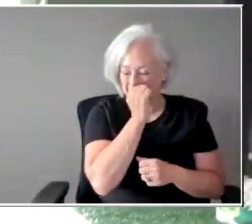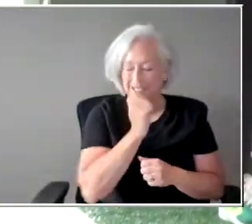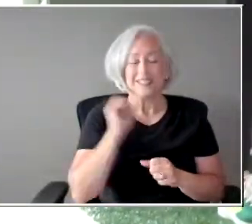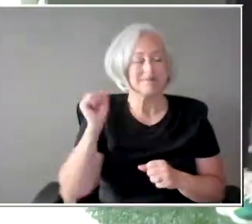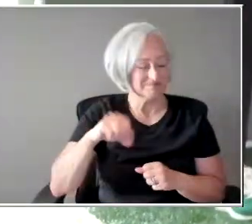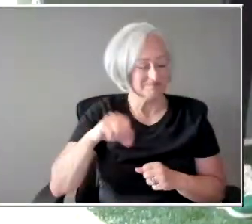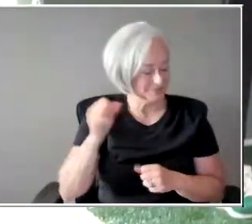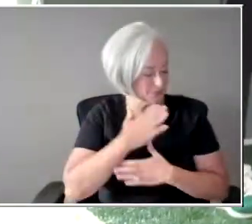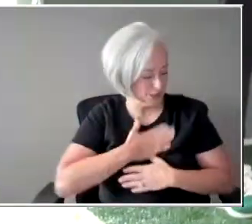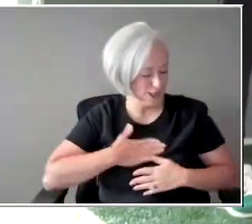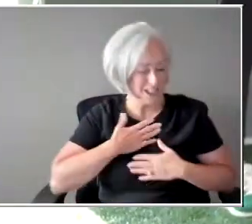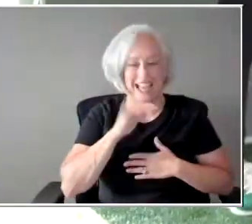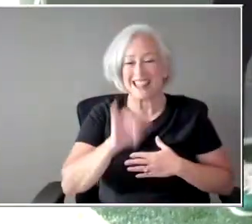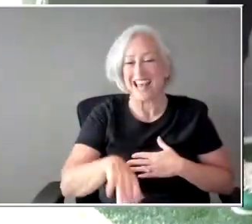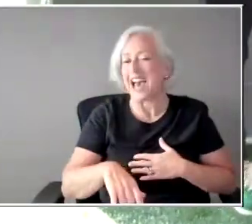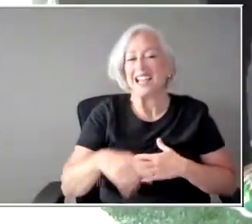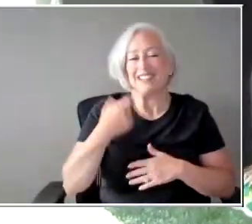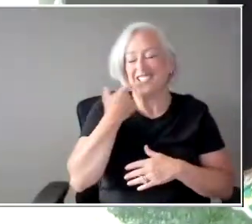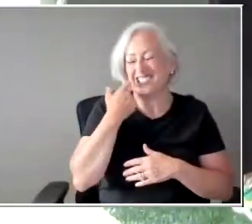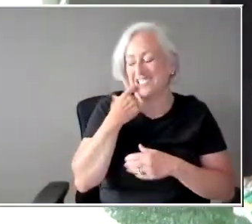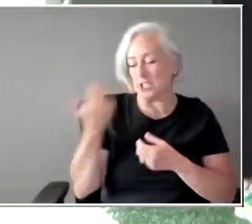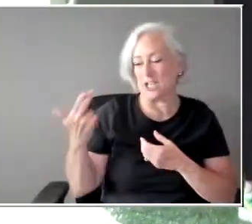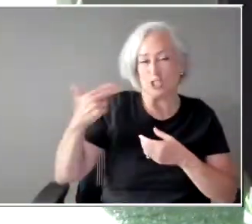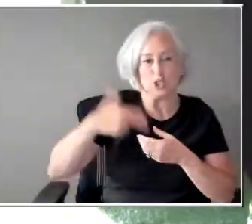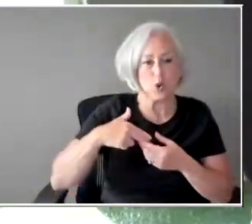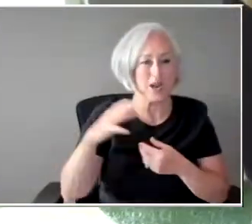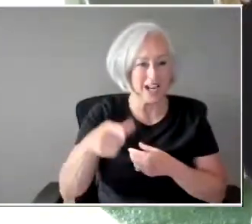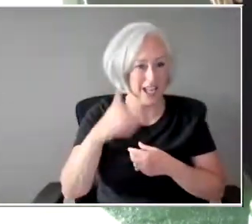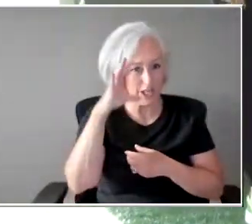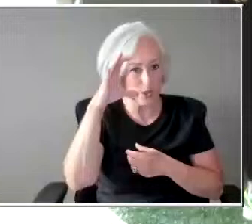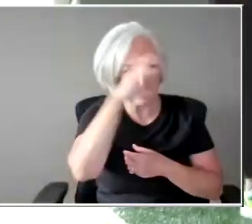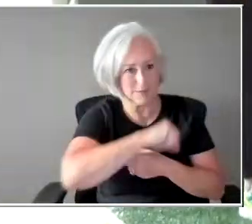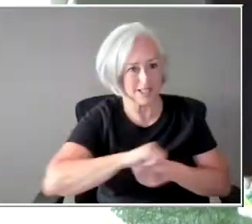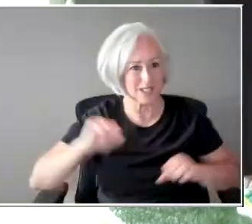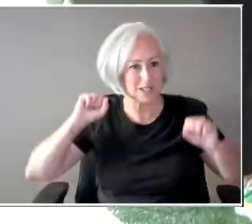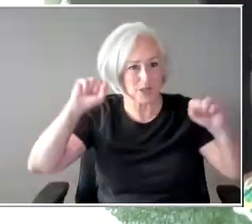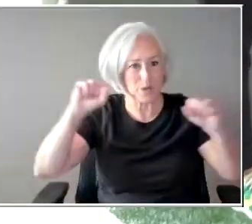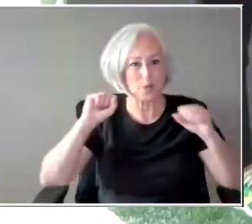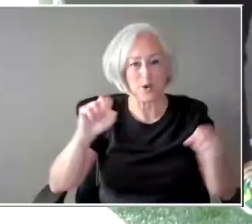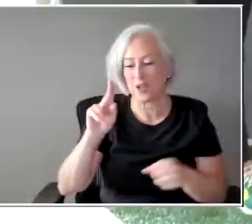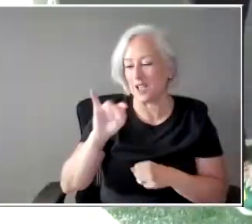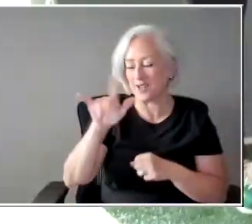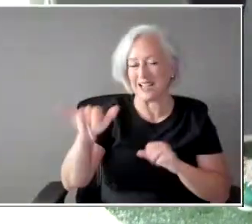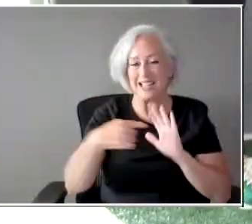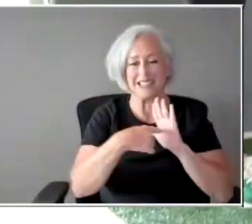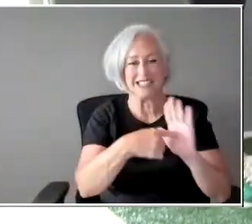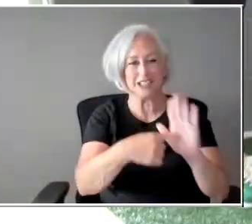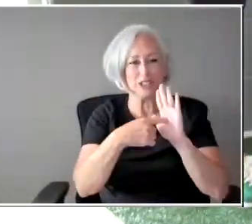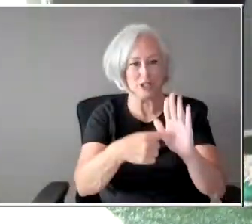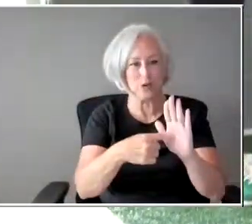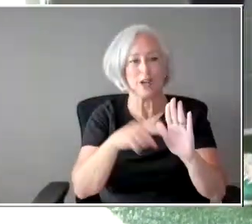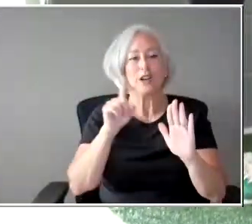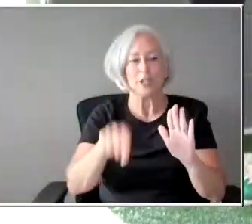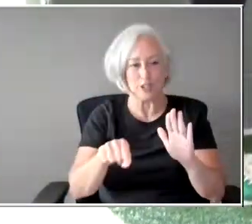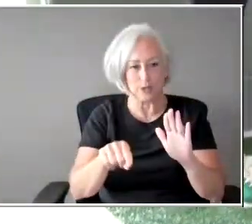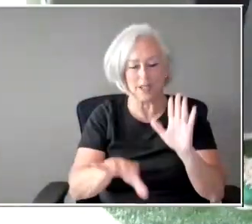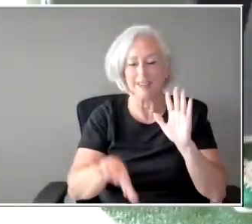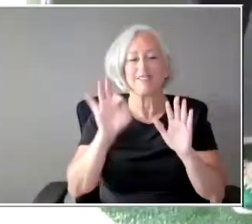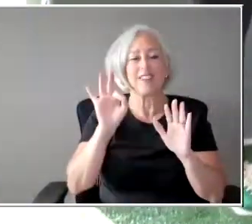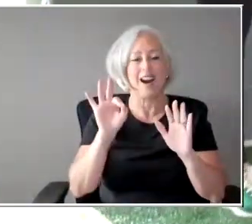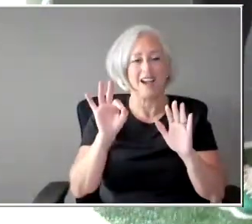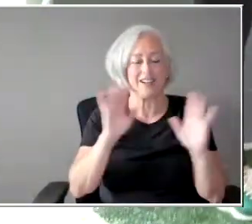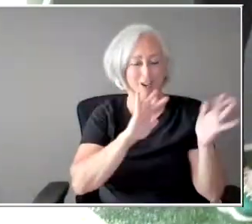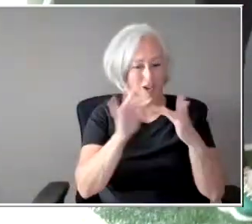that. If you actually just came in on the show and you missed the workouts that Kelsey was demonstrating, you can go find these online, go back and watch